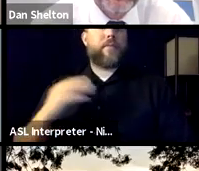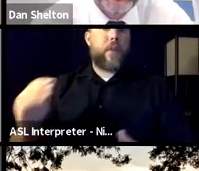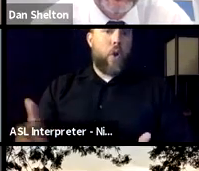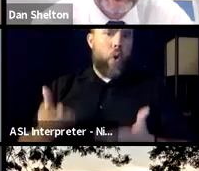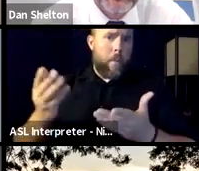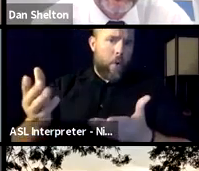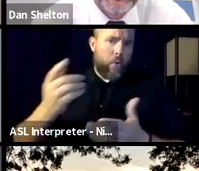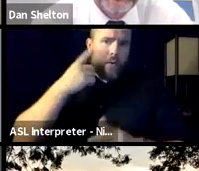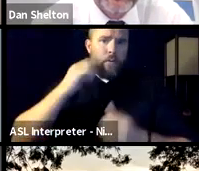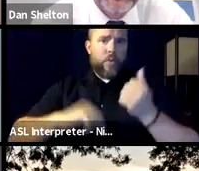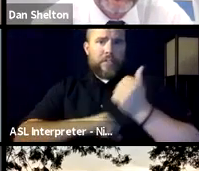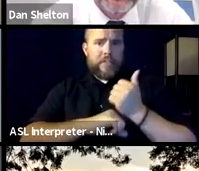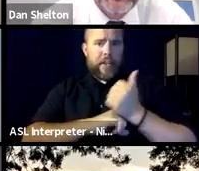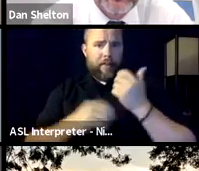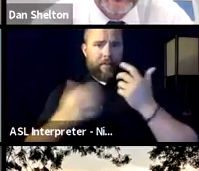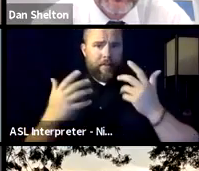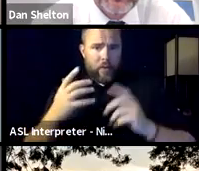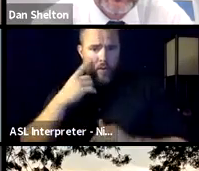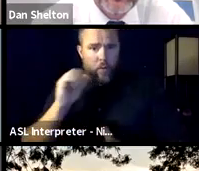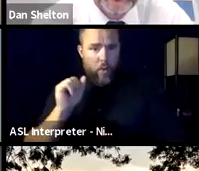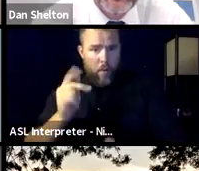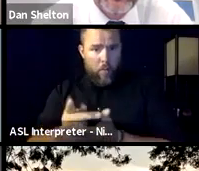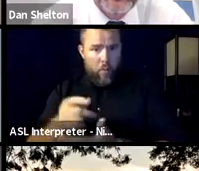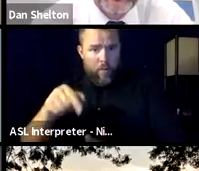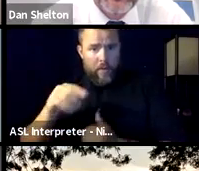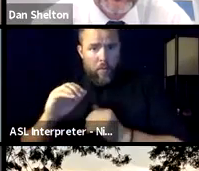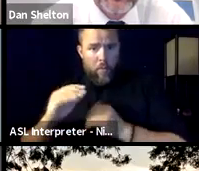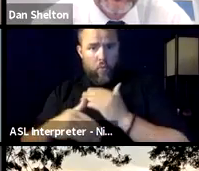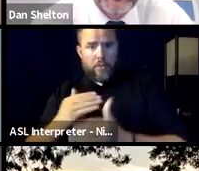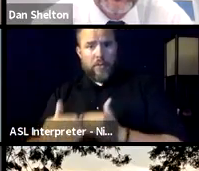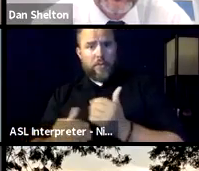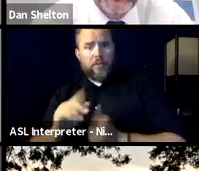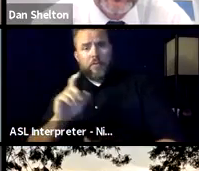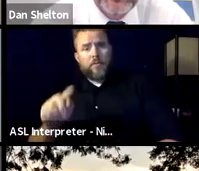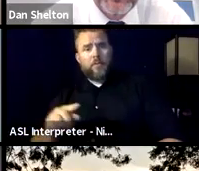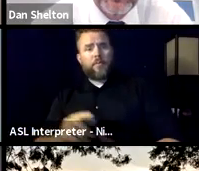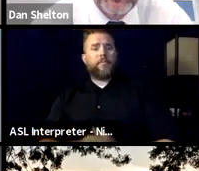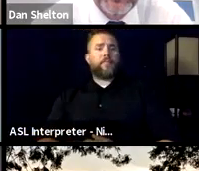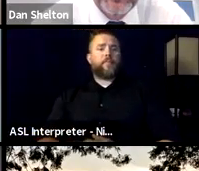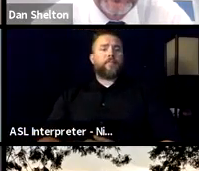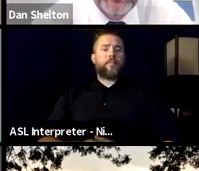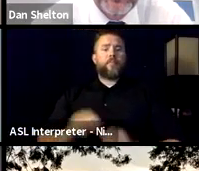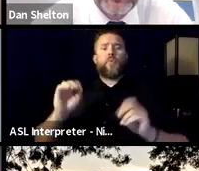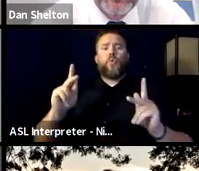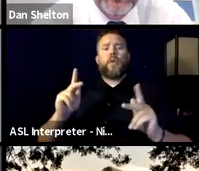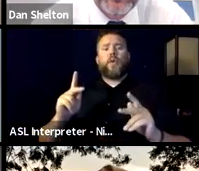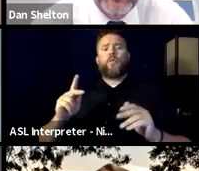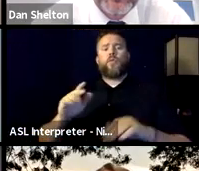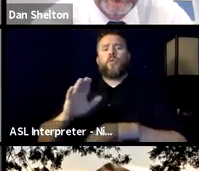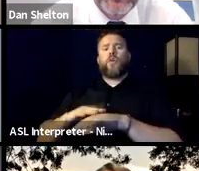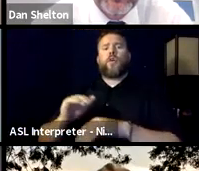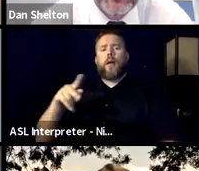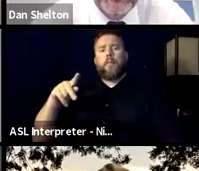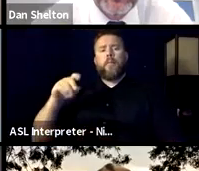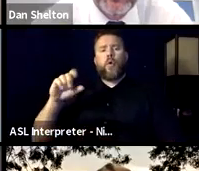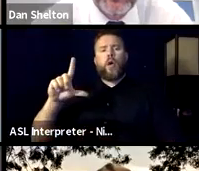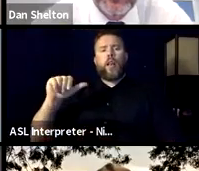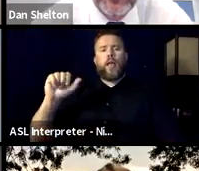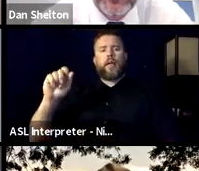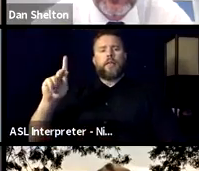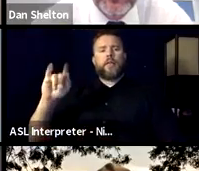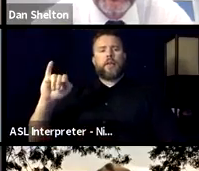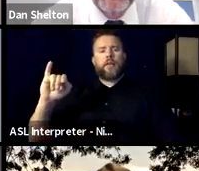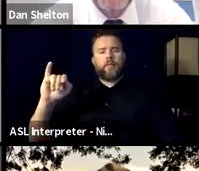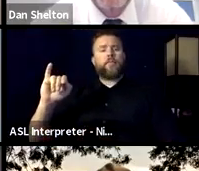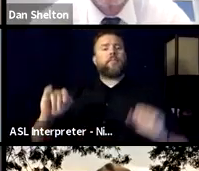to approve this process. I'll go ahead and call the roll for the vote. We'll start with Mr. Pulaski.